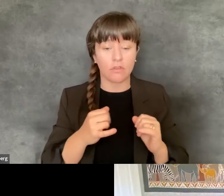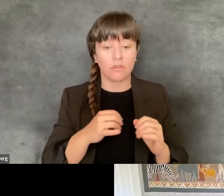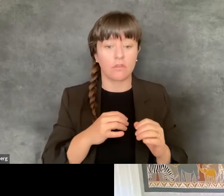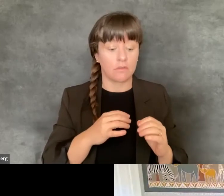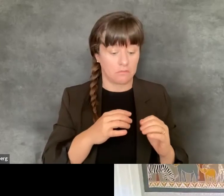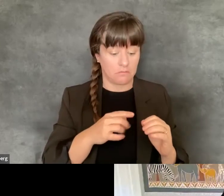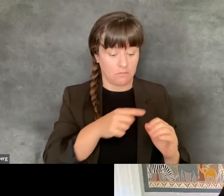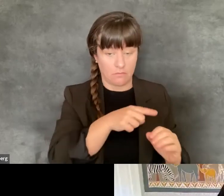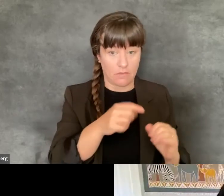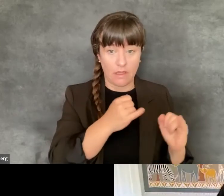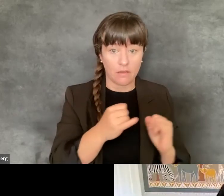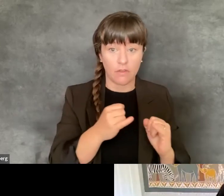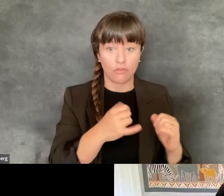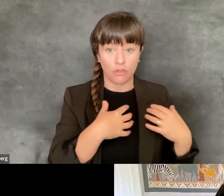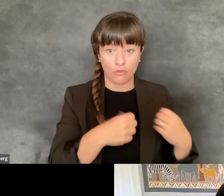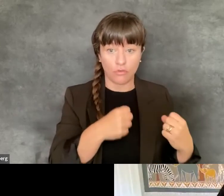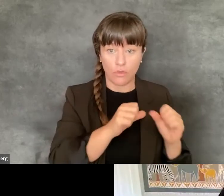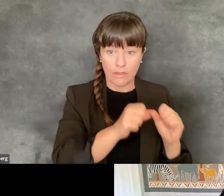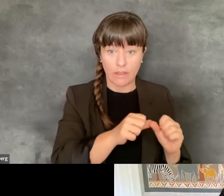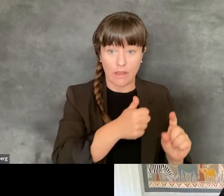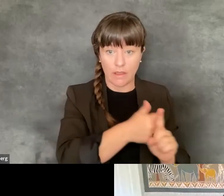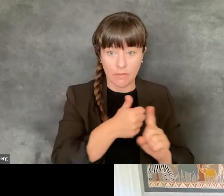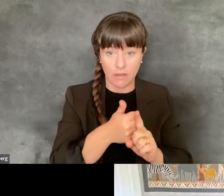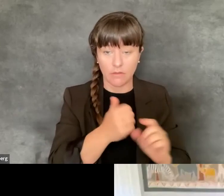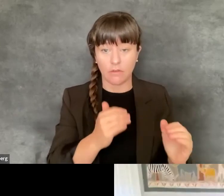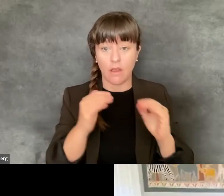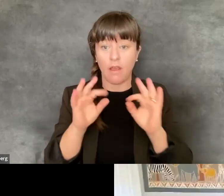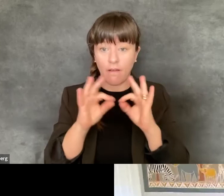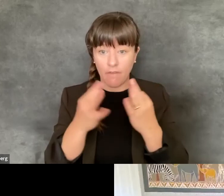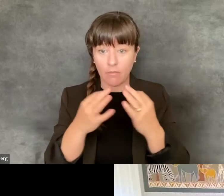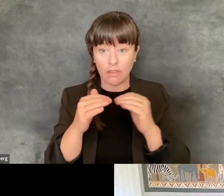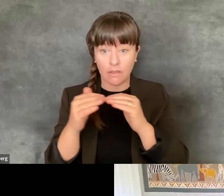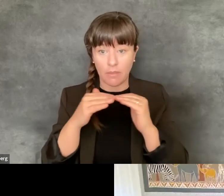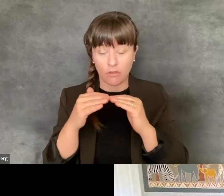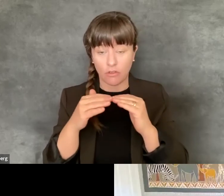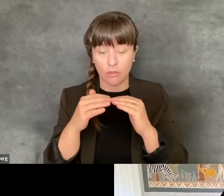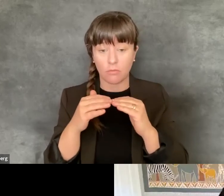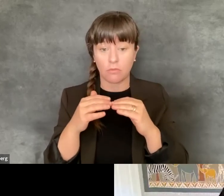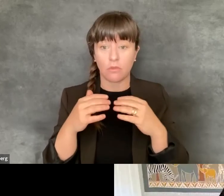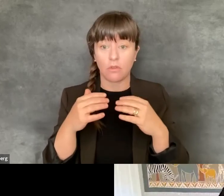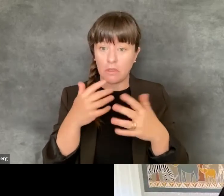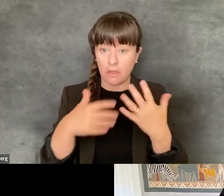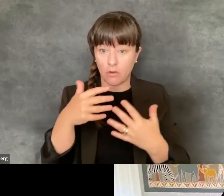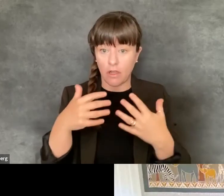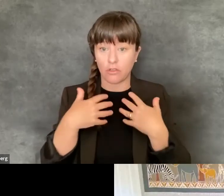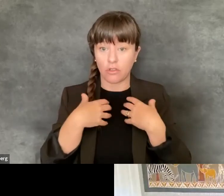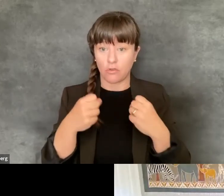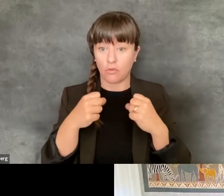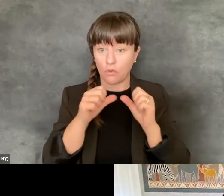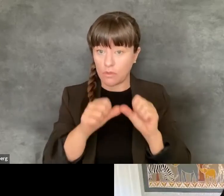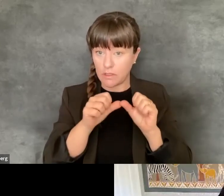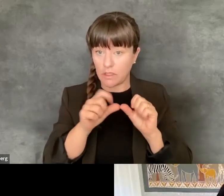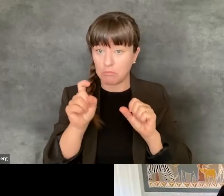resilient? Are the families and peers and the interactions resilient? Is